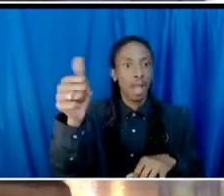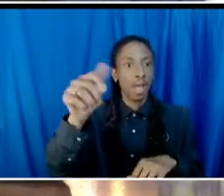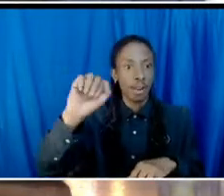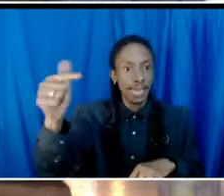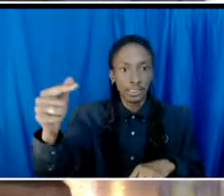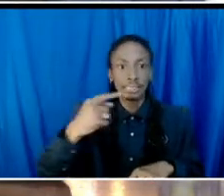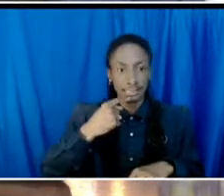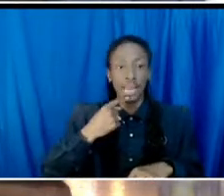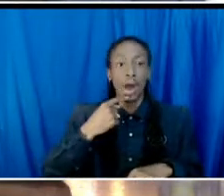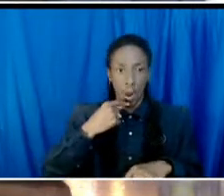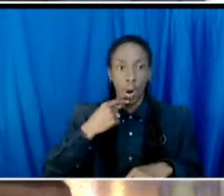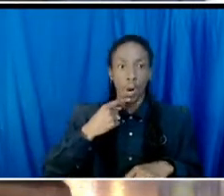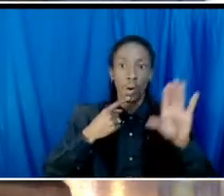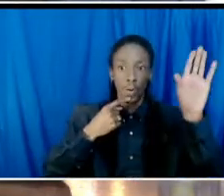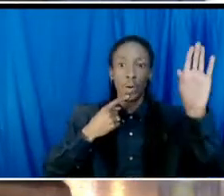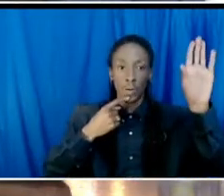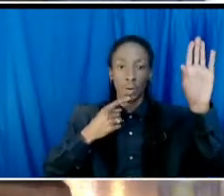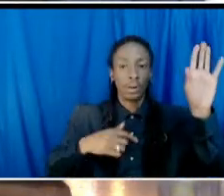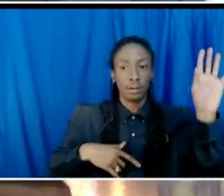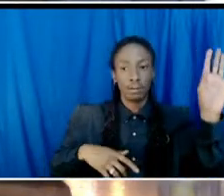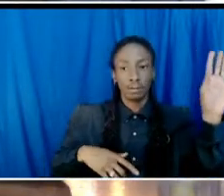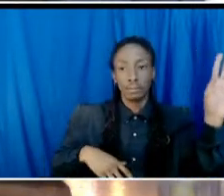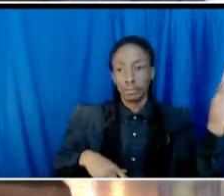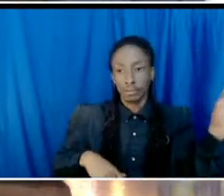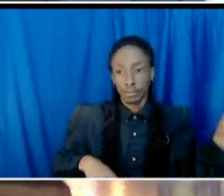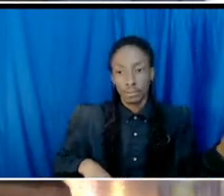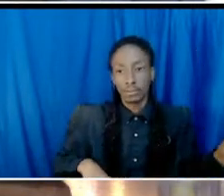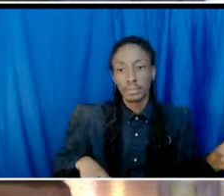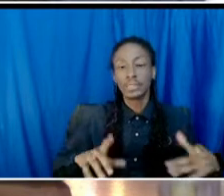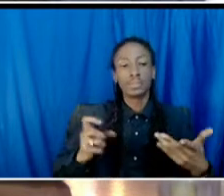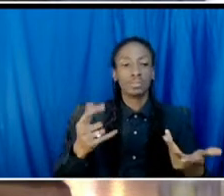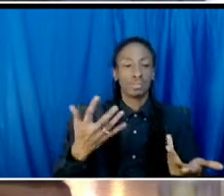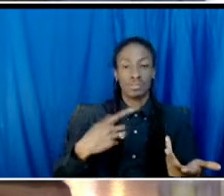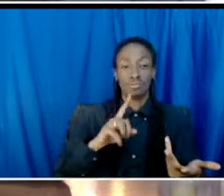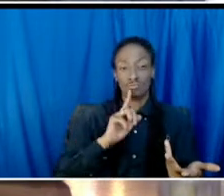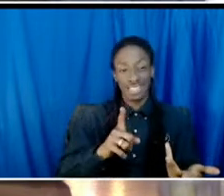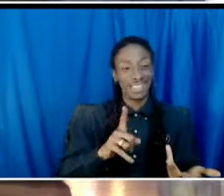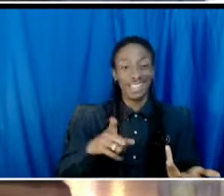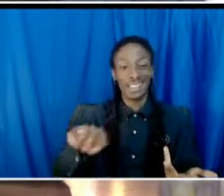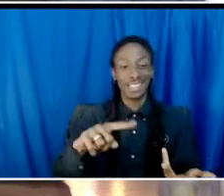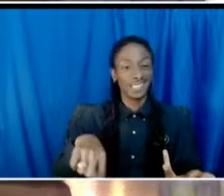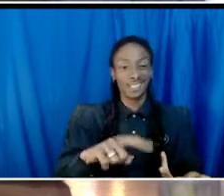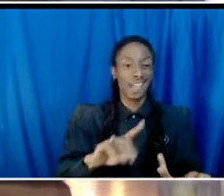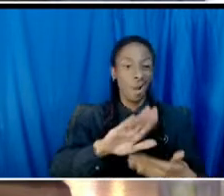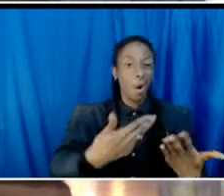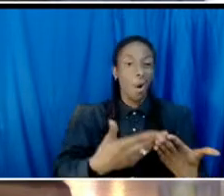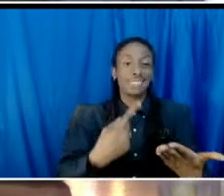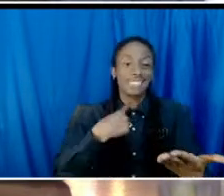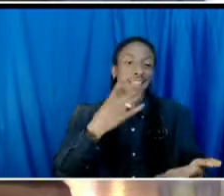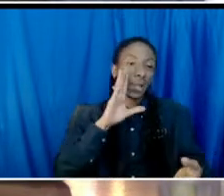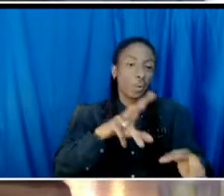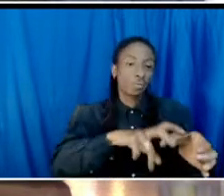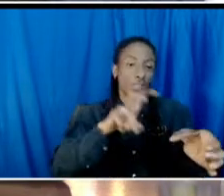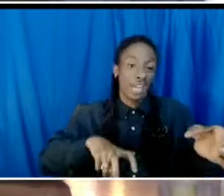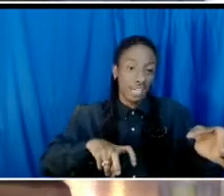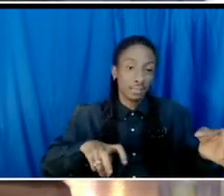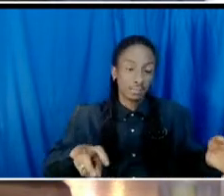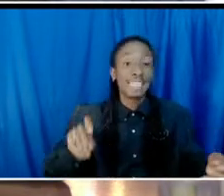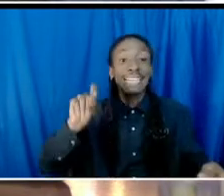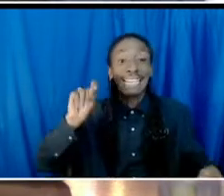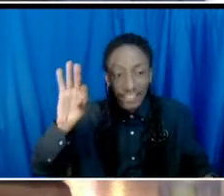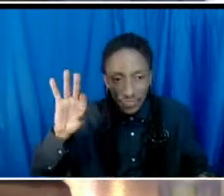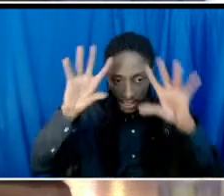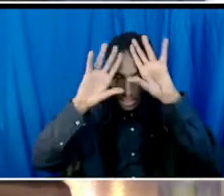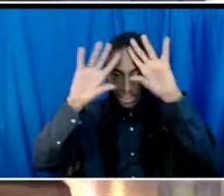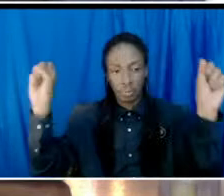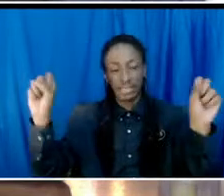chime in turn, and all essentially said they would leave. They would resign en masse if the president made that